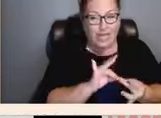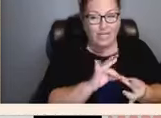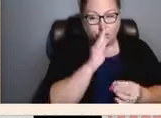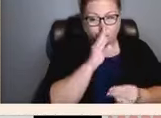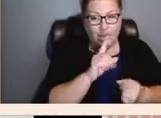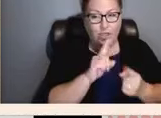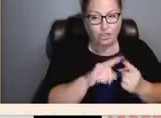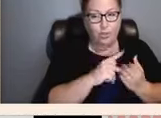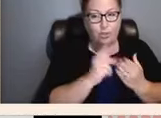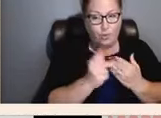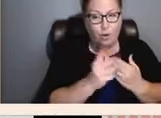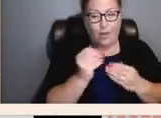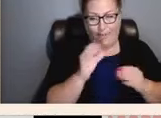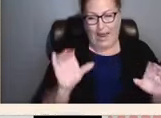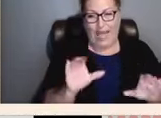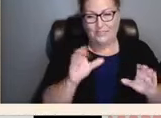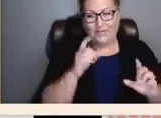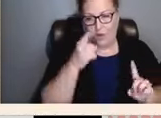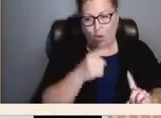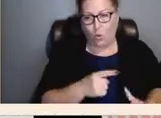and activity goals.